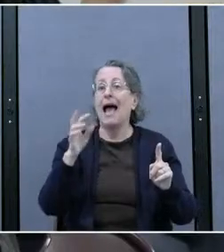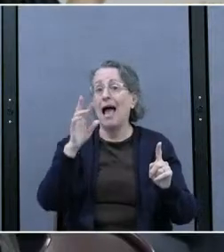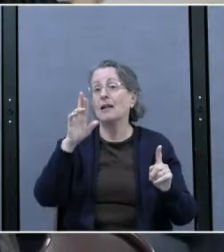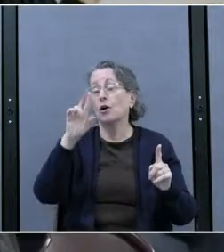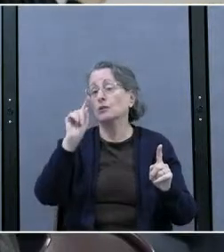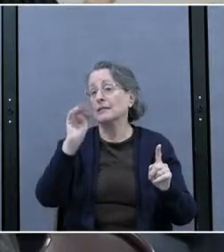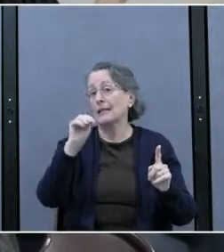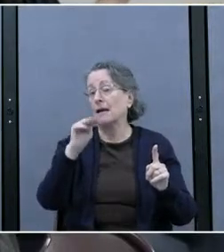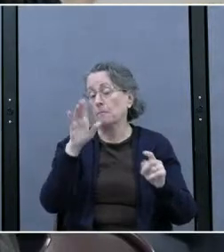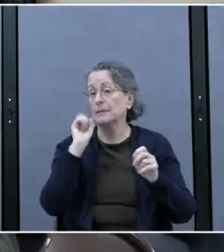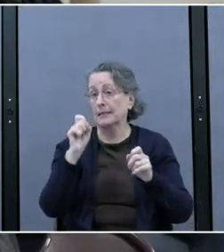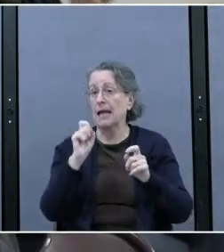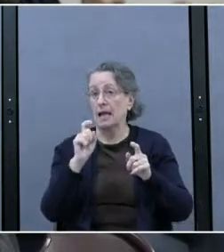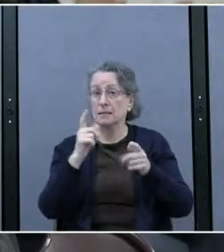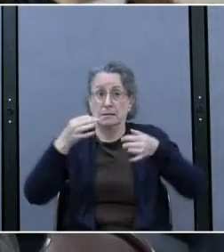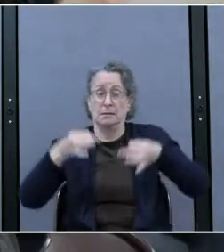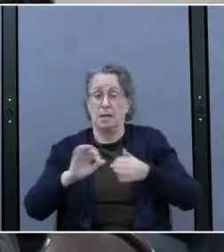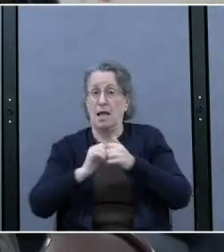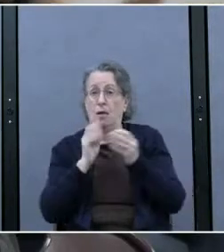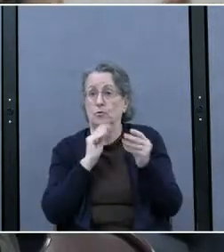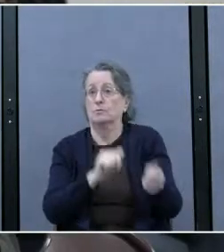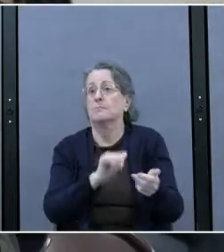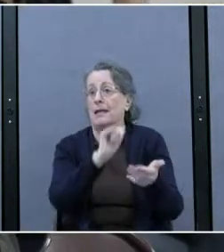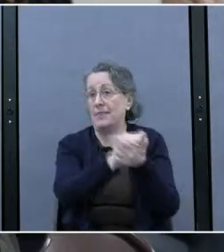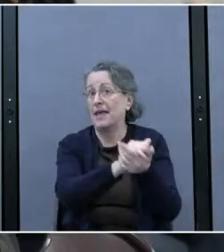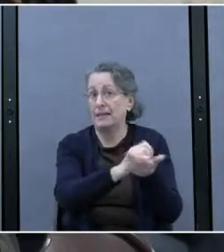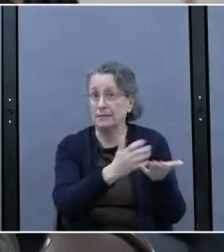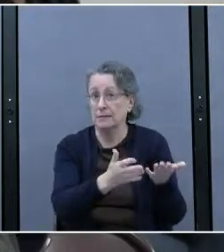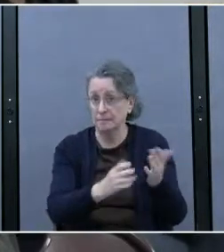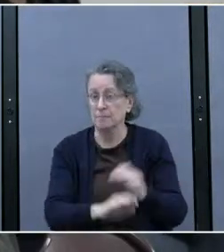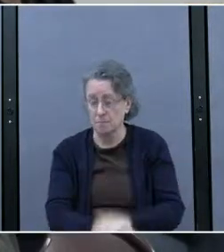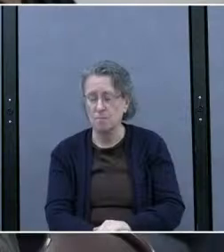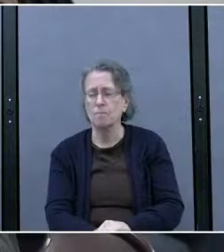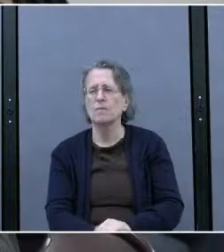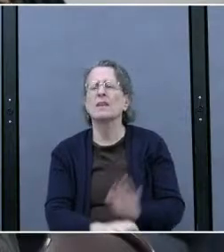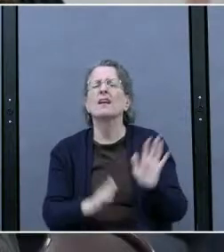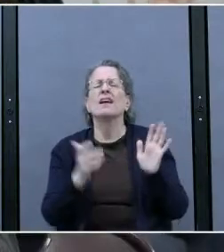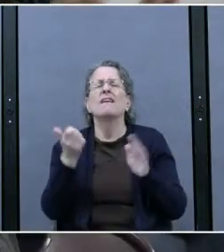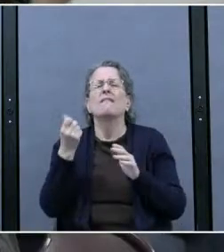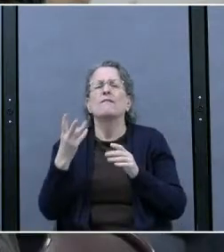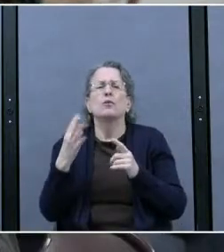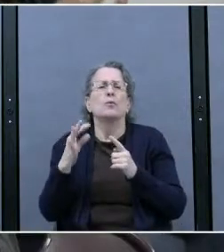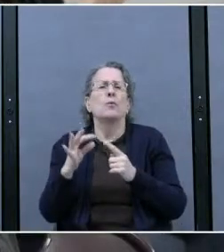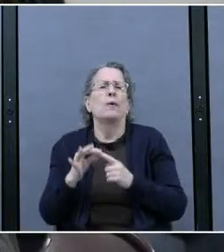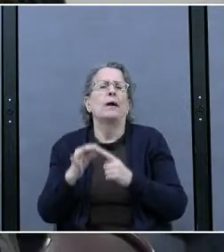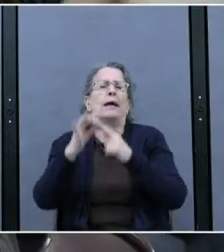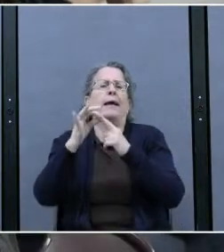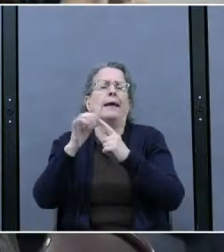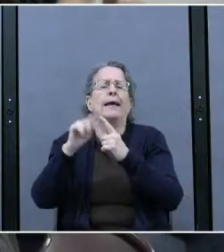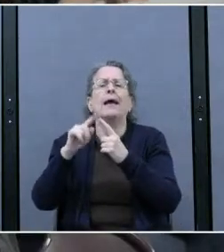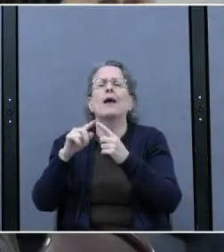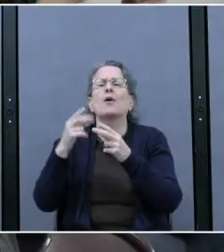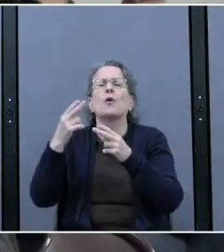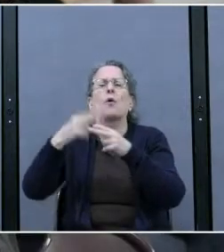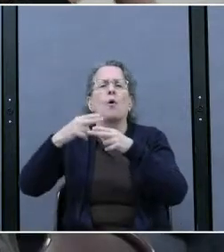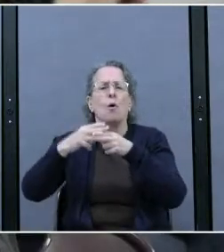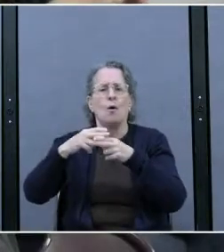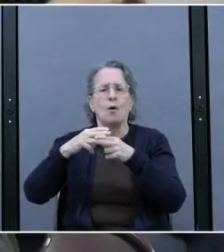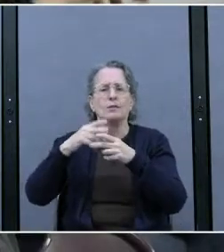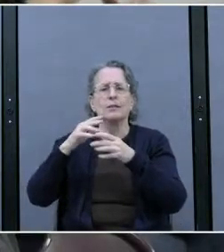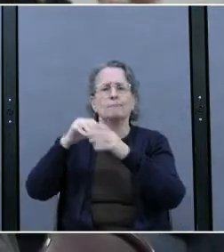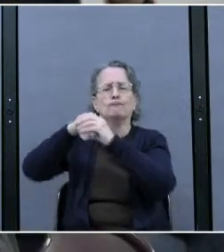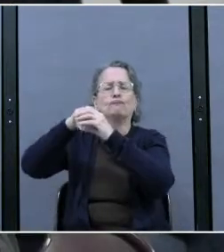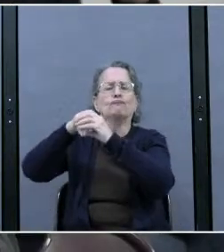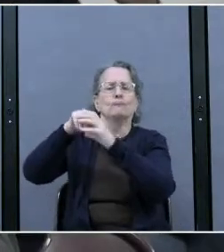balance. There are a couple of exceptions to that with regard to what are called reserve funds. And if you set up a